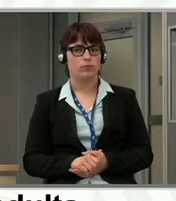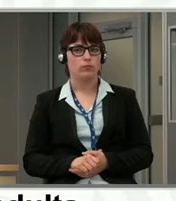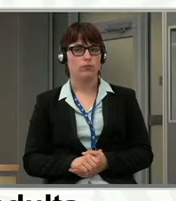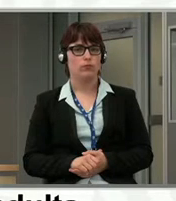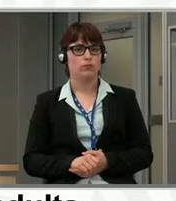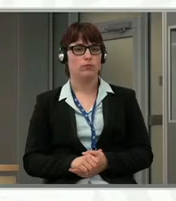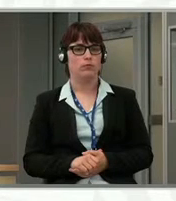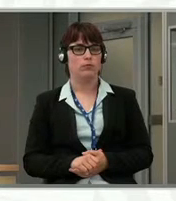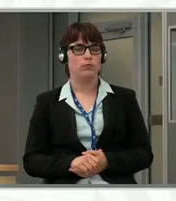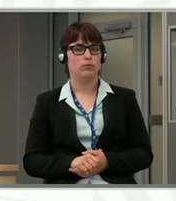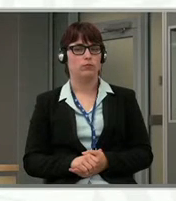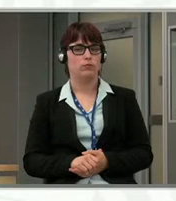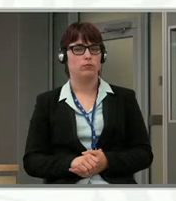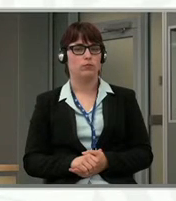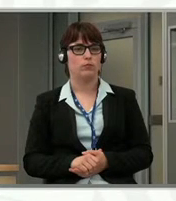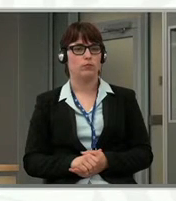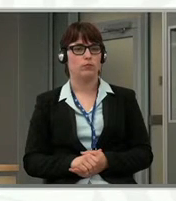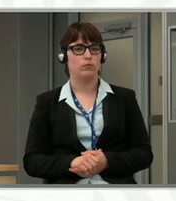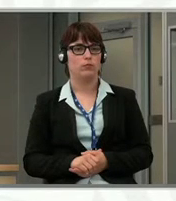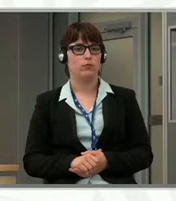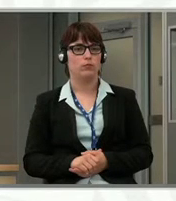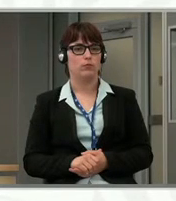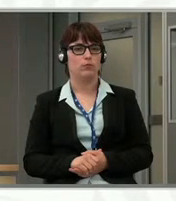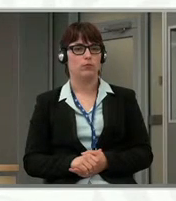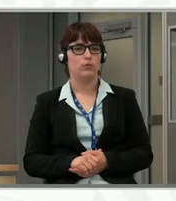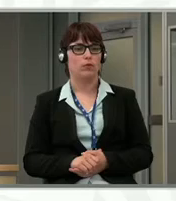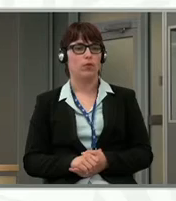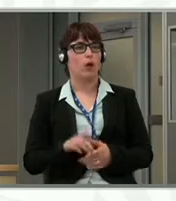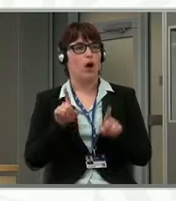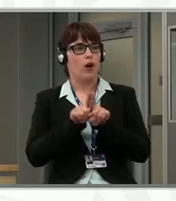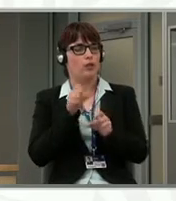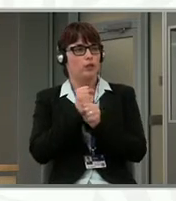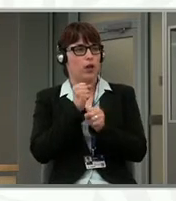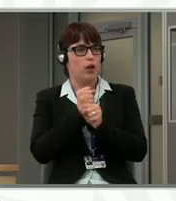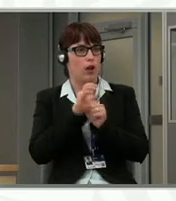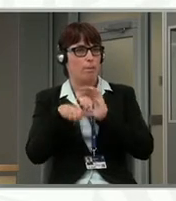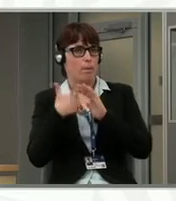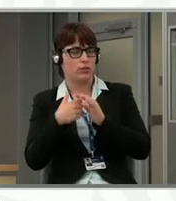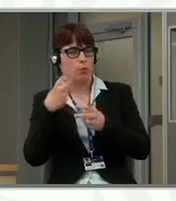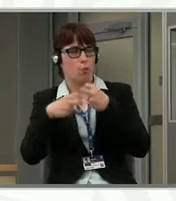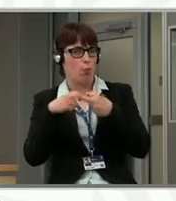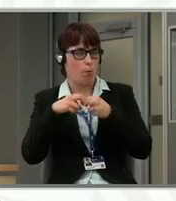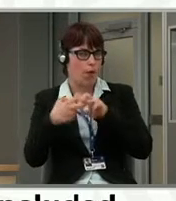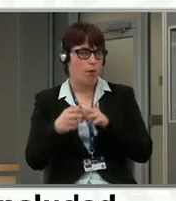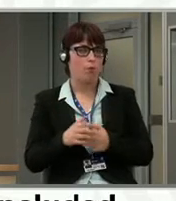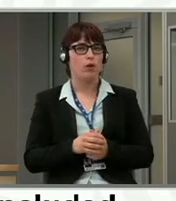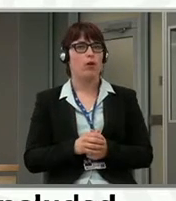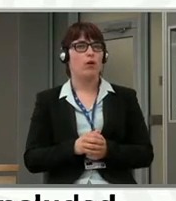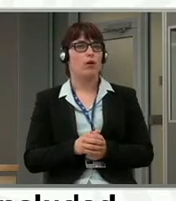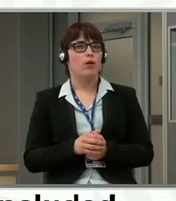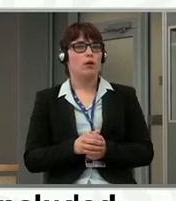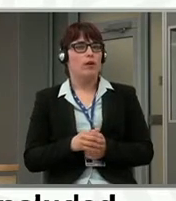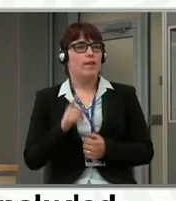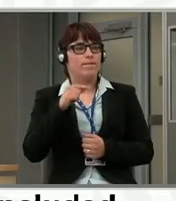In all actions to tackle unemployment, persons with disabilities need to be included. In all surveys of the